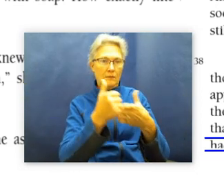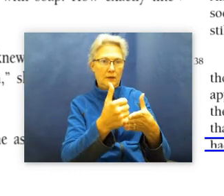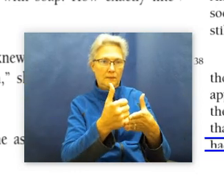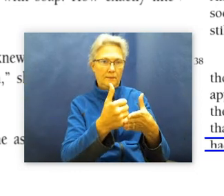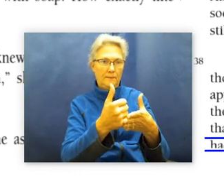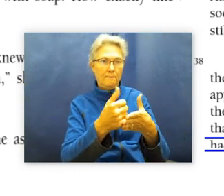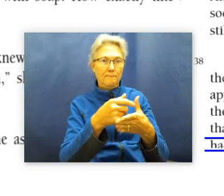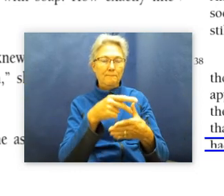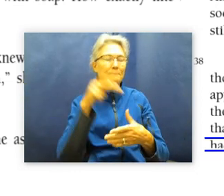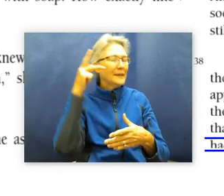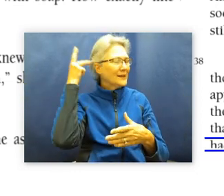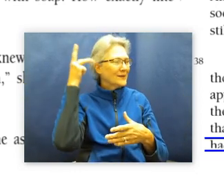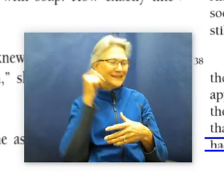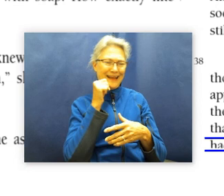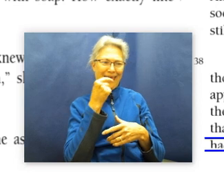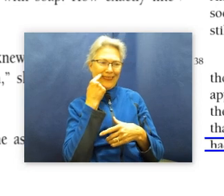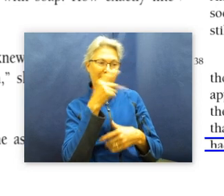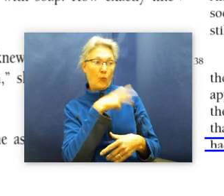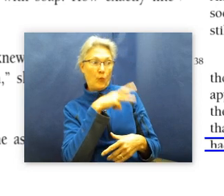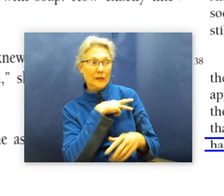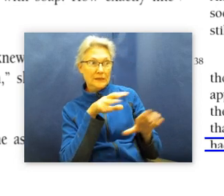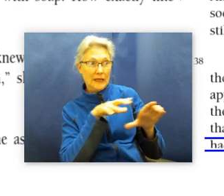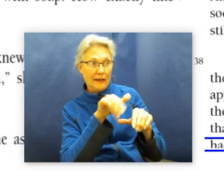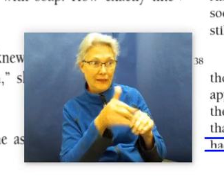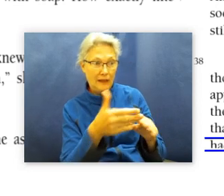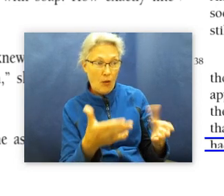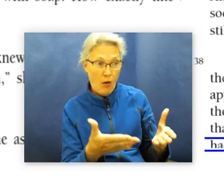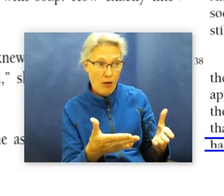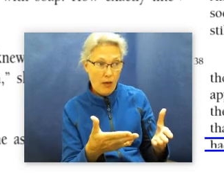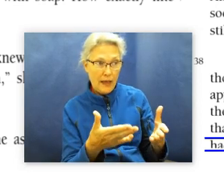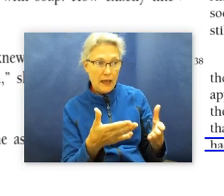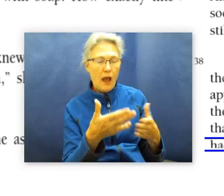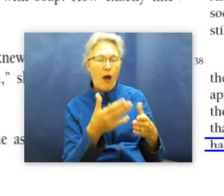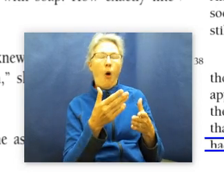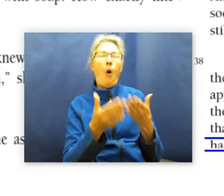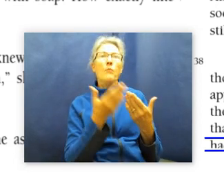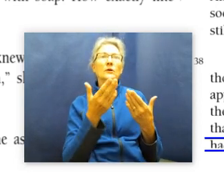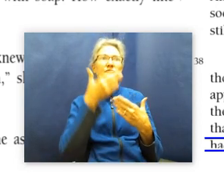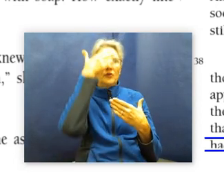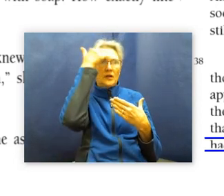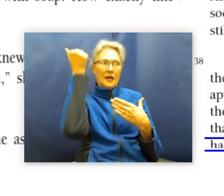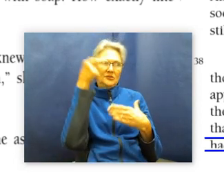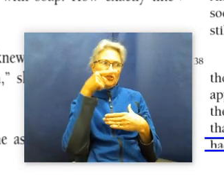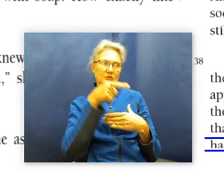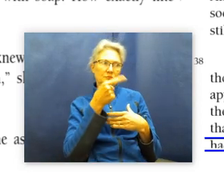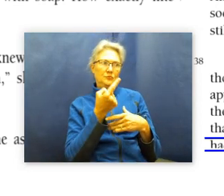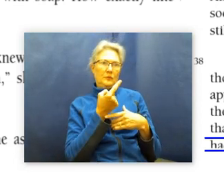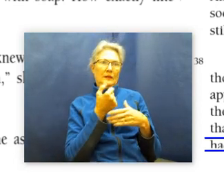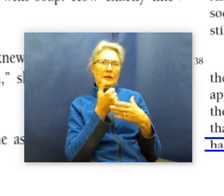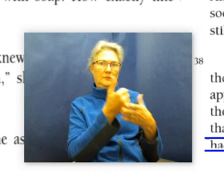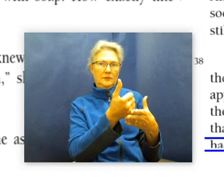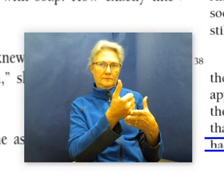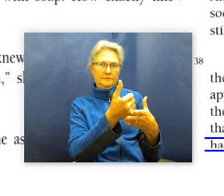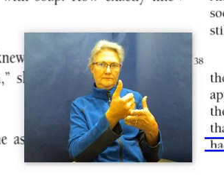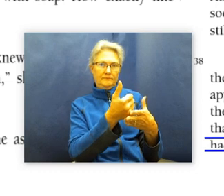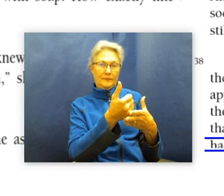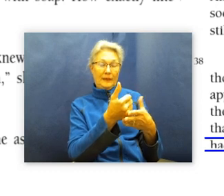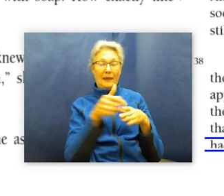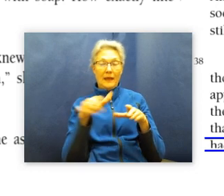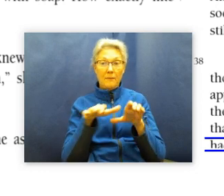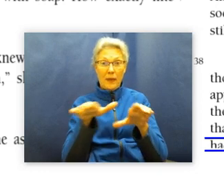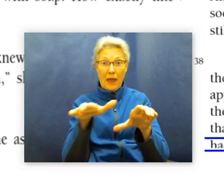not think that Wendy did anything at all. He almost forgot that she was the one that helped him. He